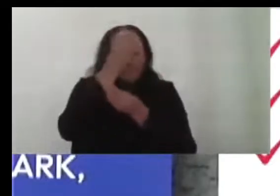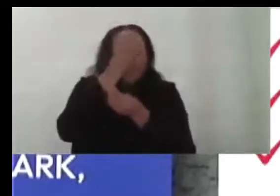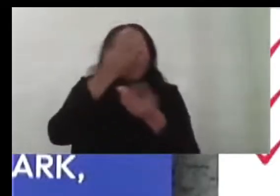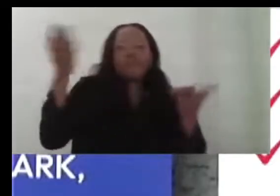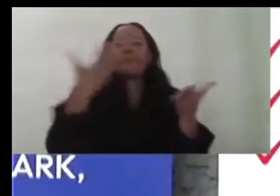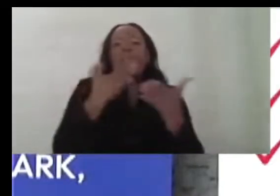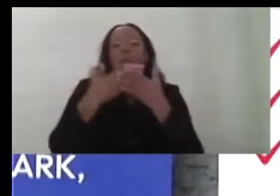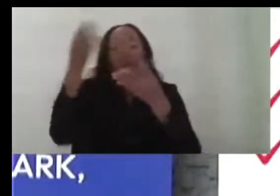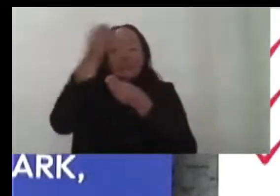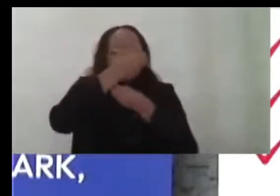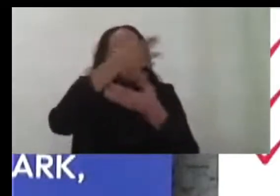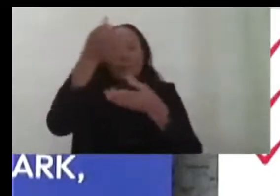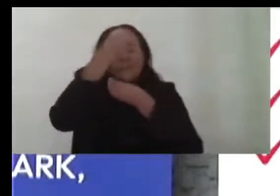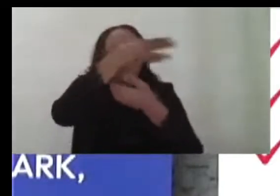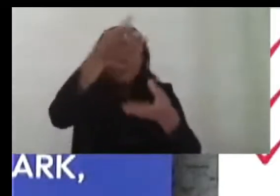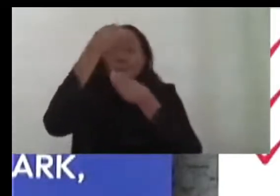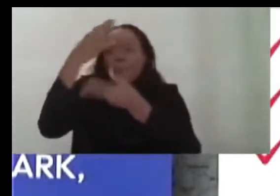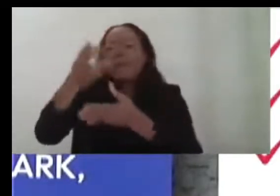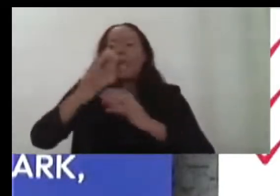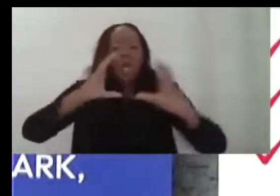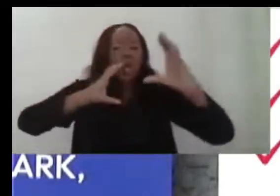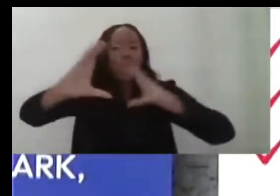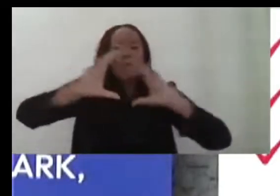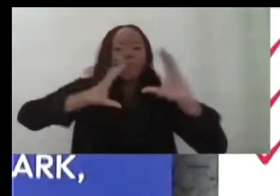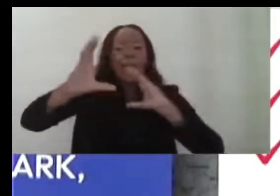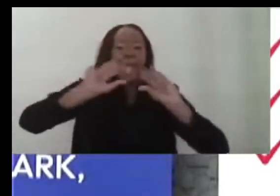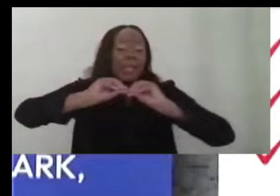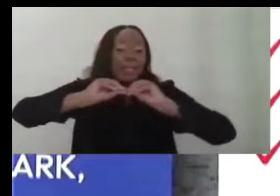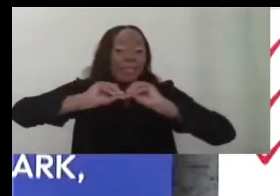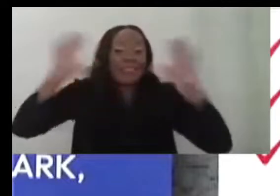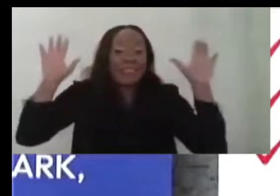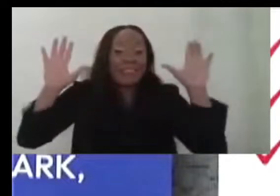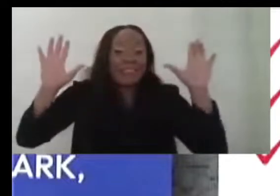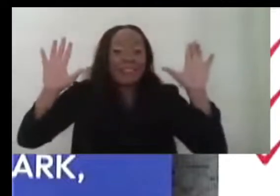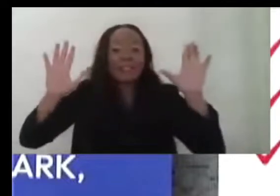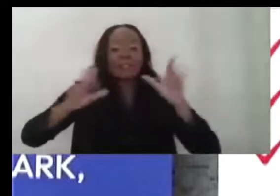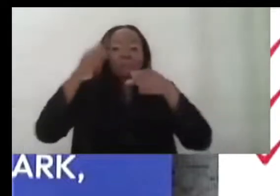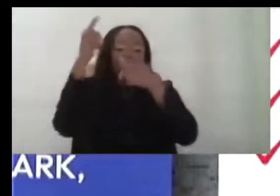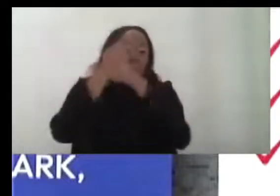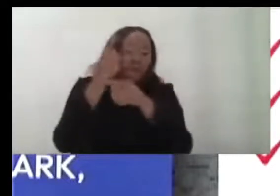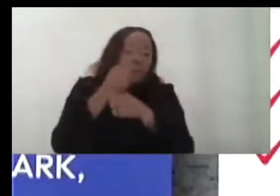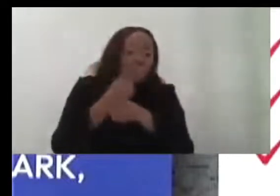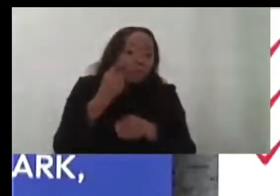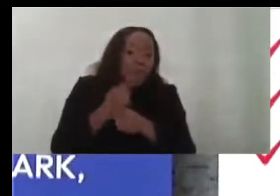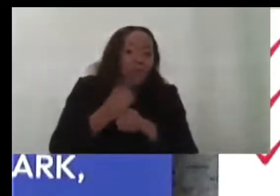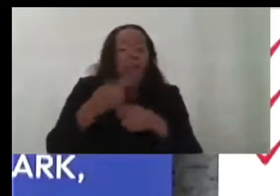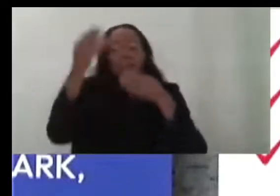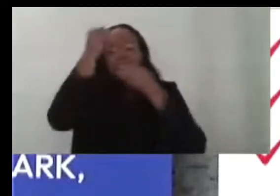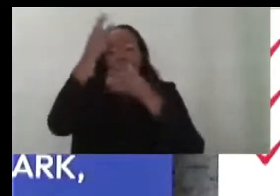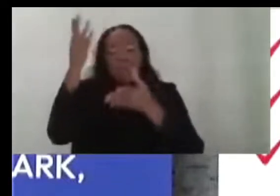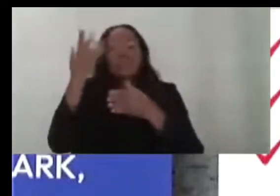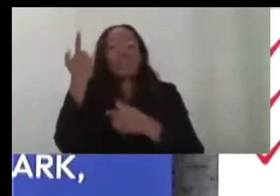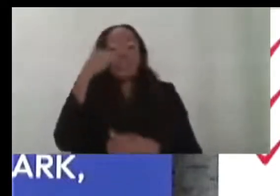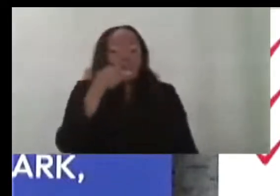coverage and communicate clear and accurate information to the